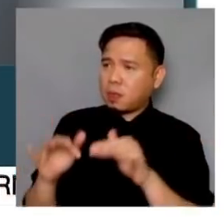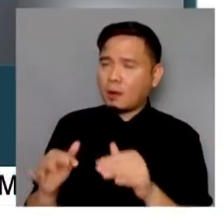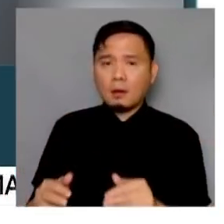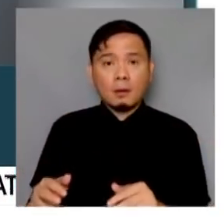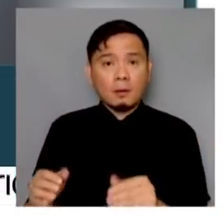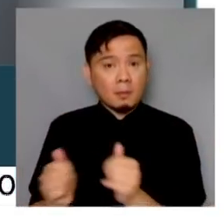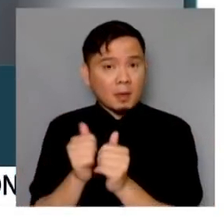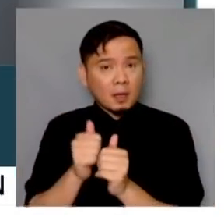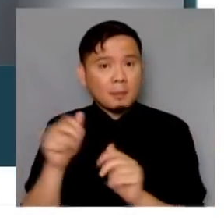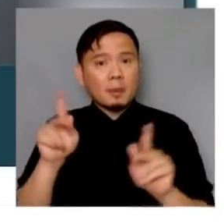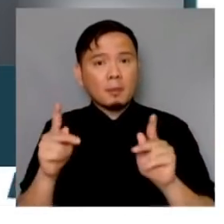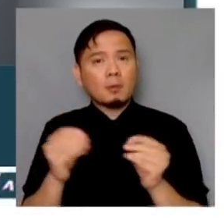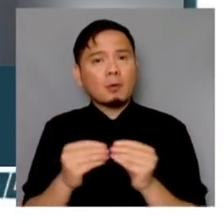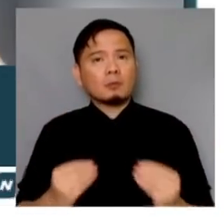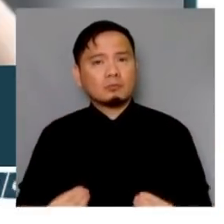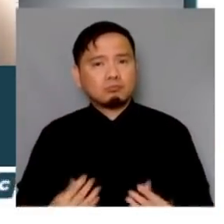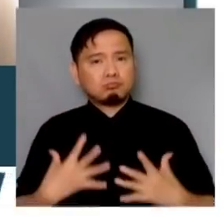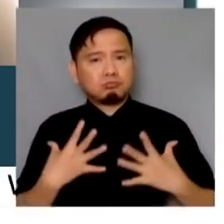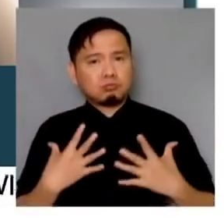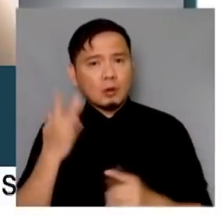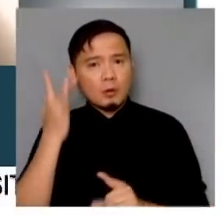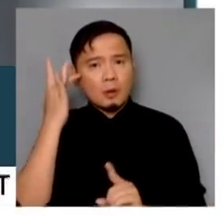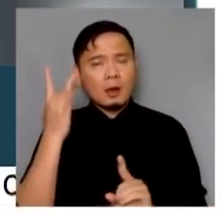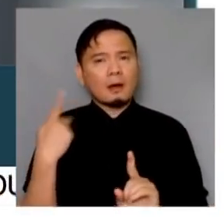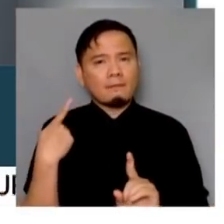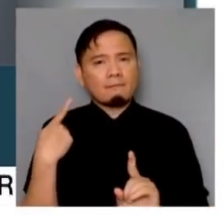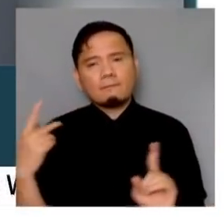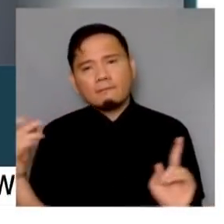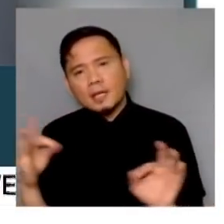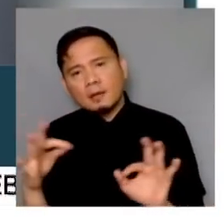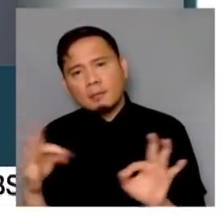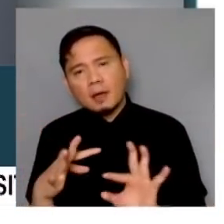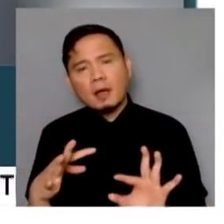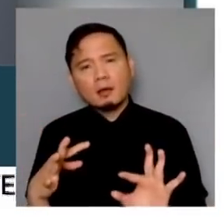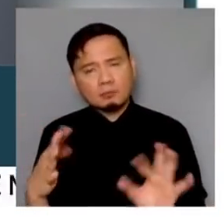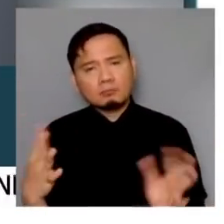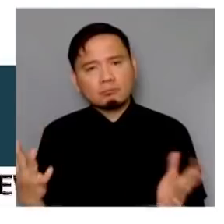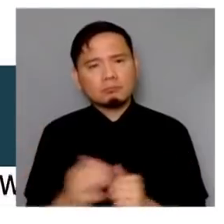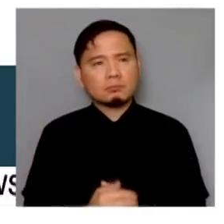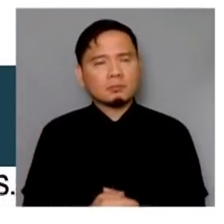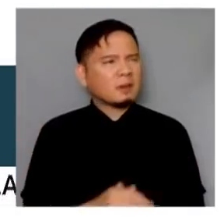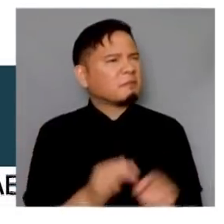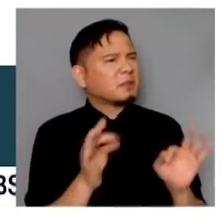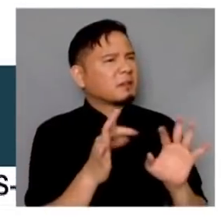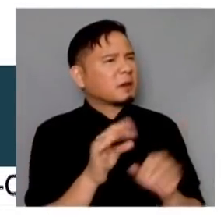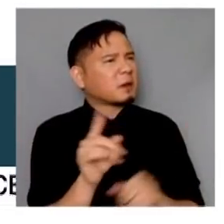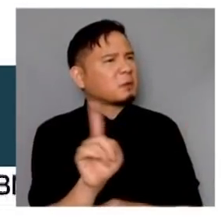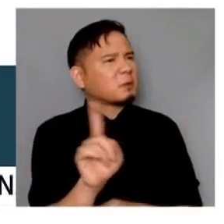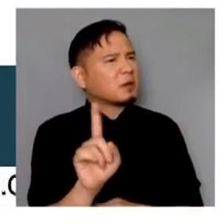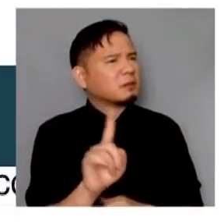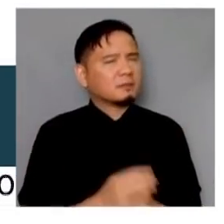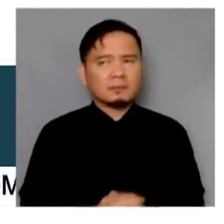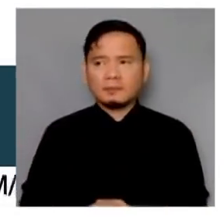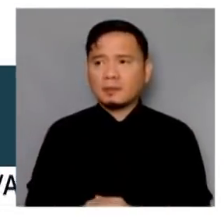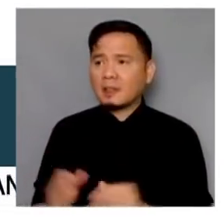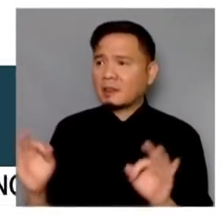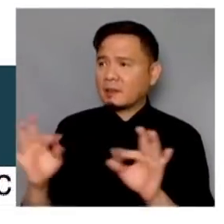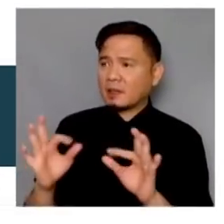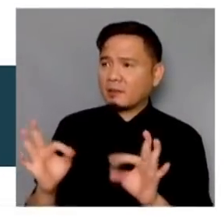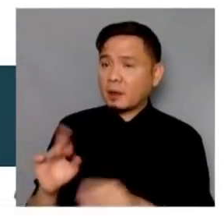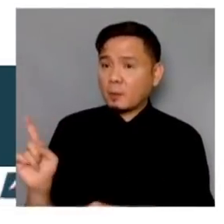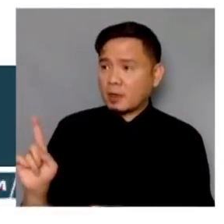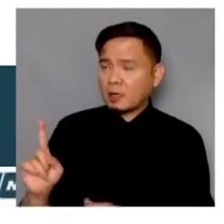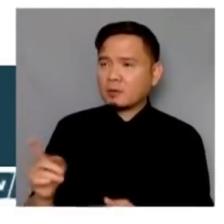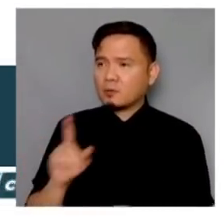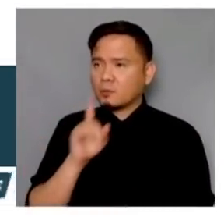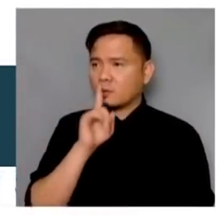inspired because of the feedback from the ground. And the feedback is? Feedback is they're